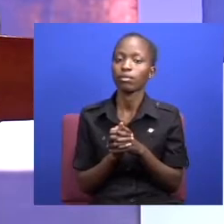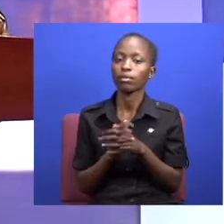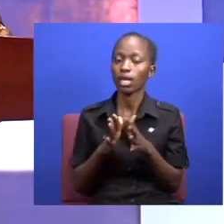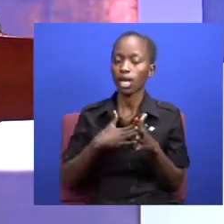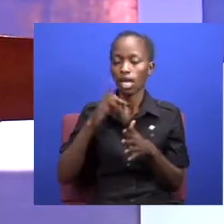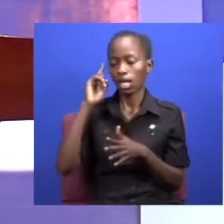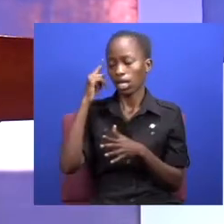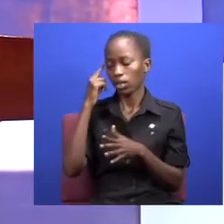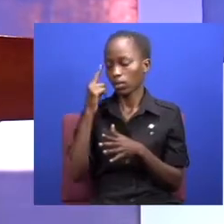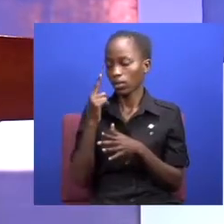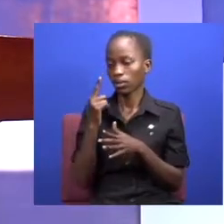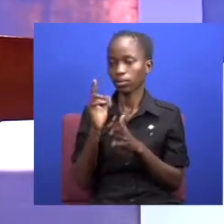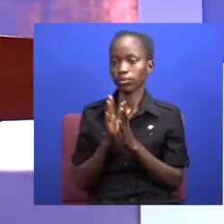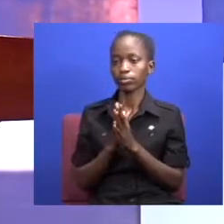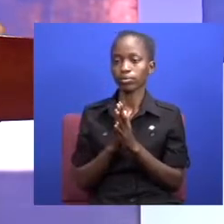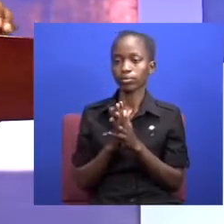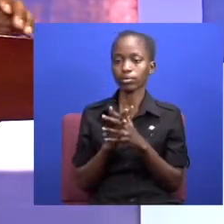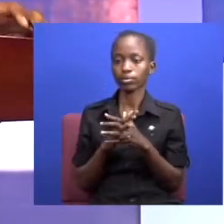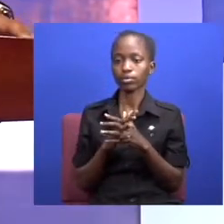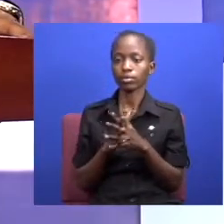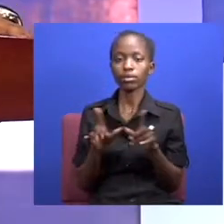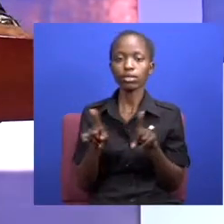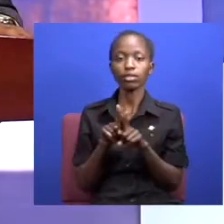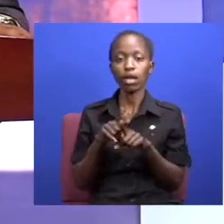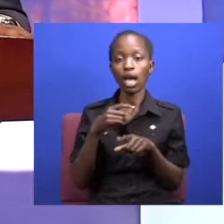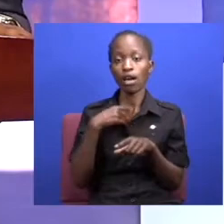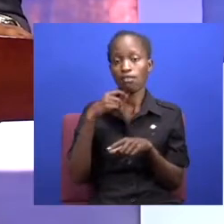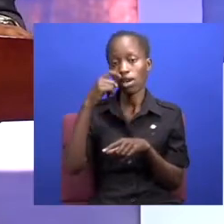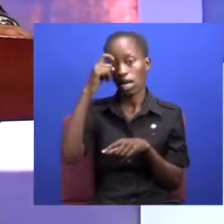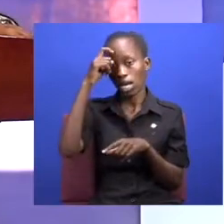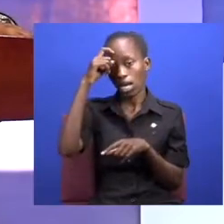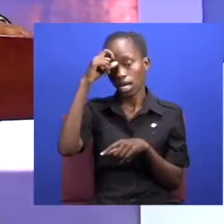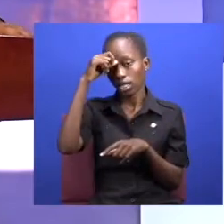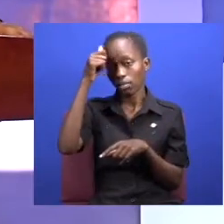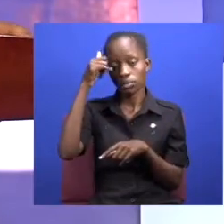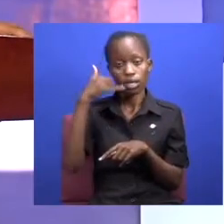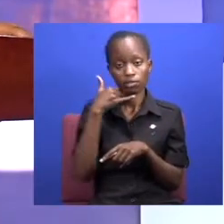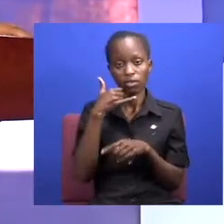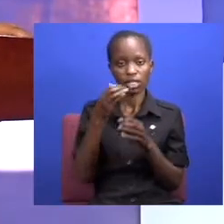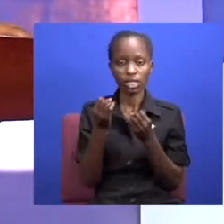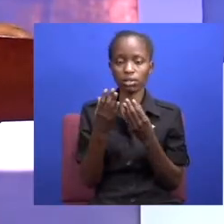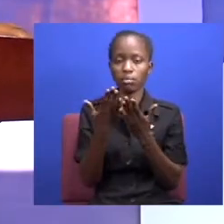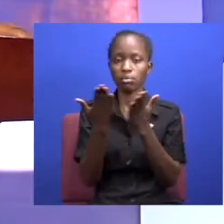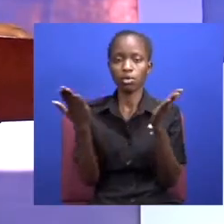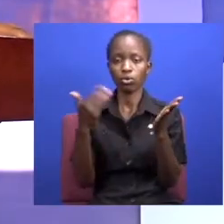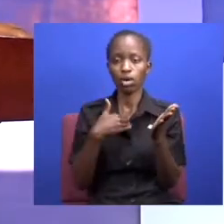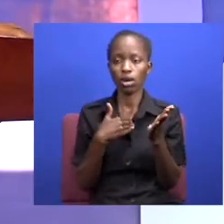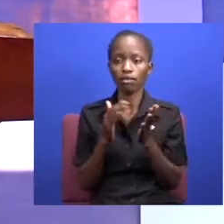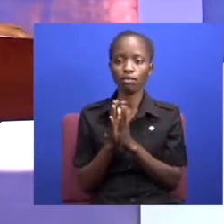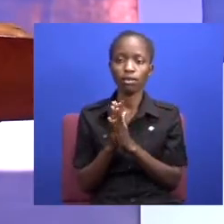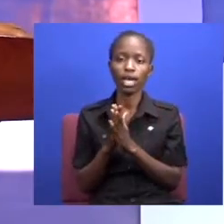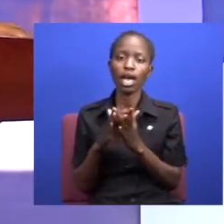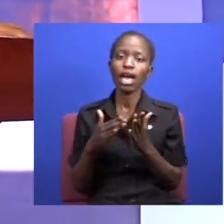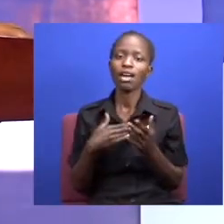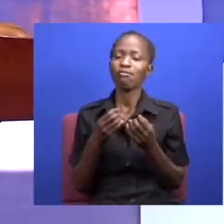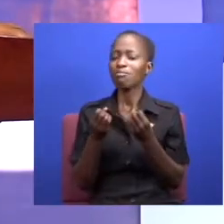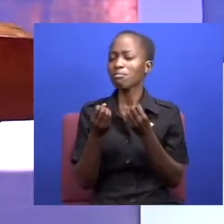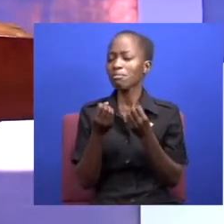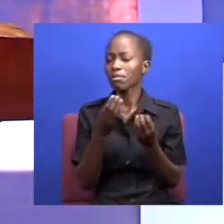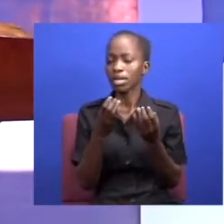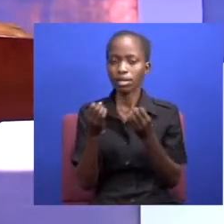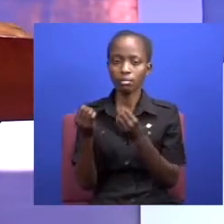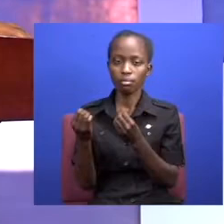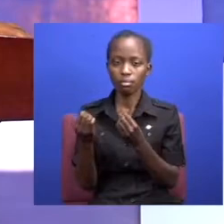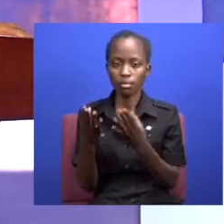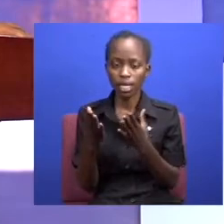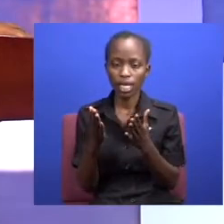way. I've got a phone, a smartphone, just like many of you have. And it has many functions, a number